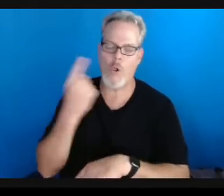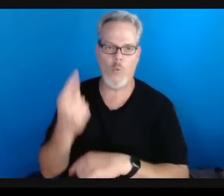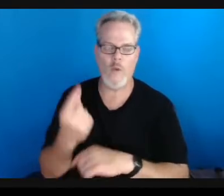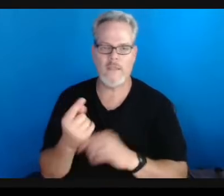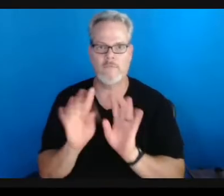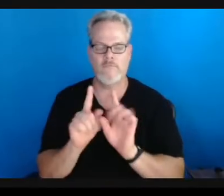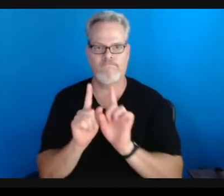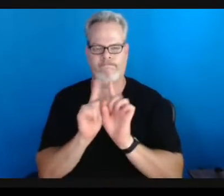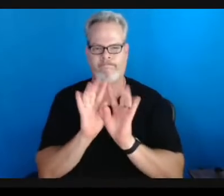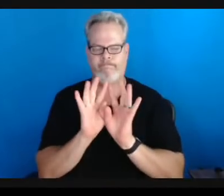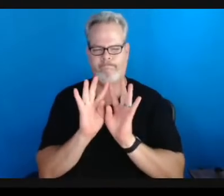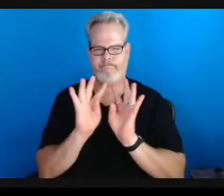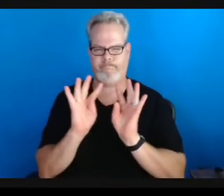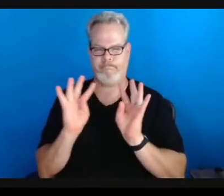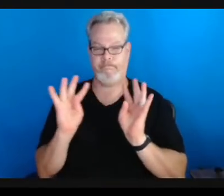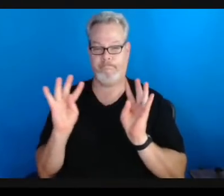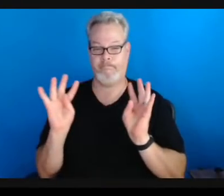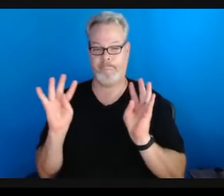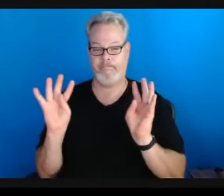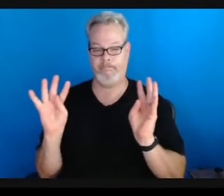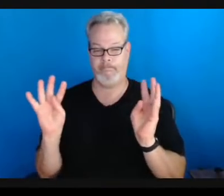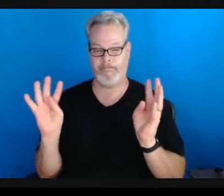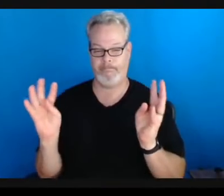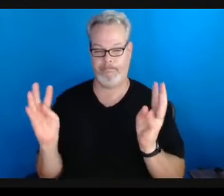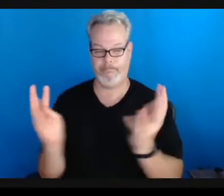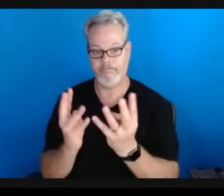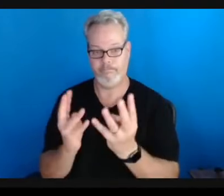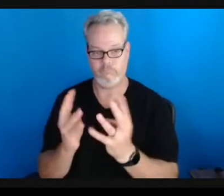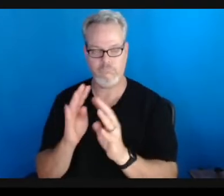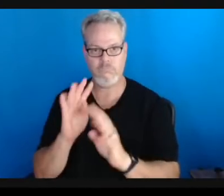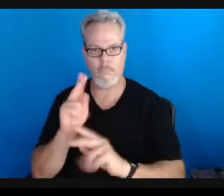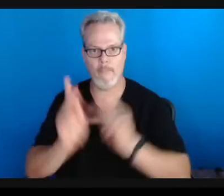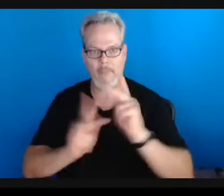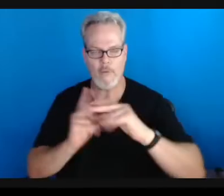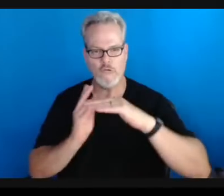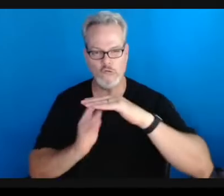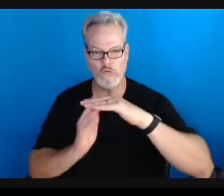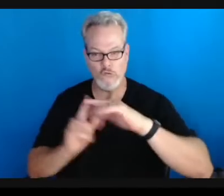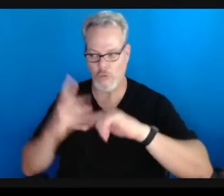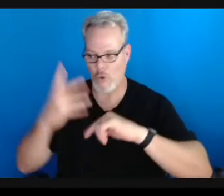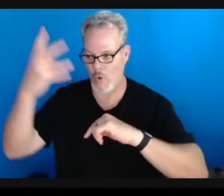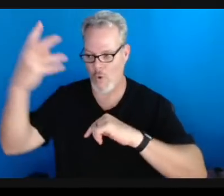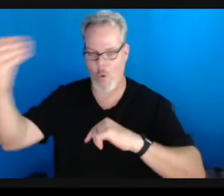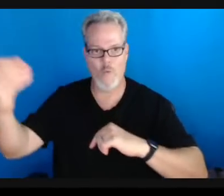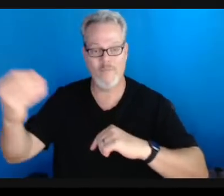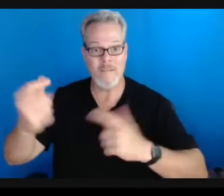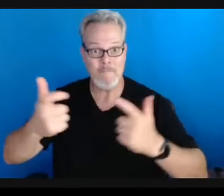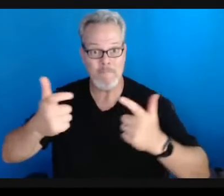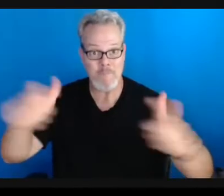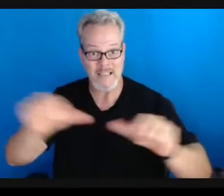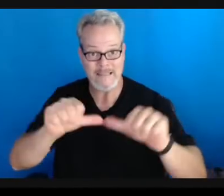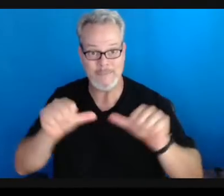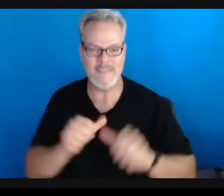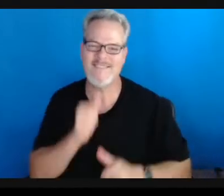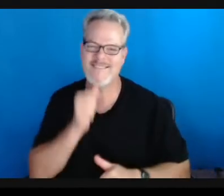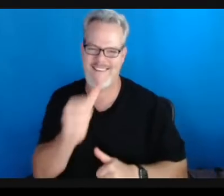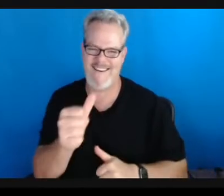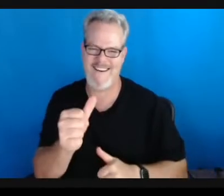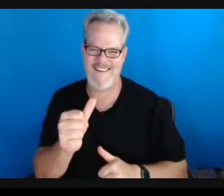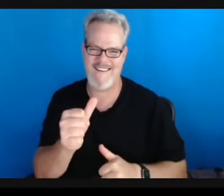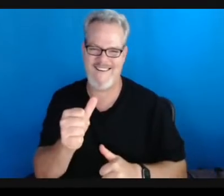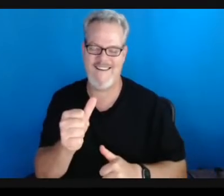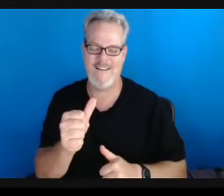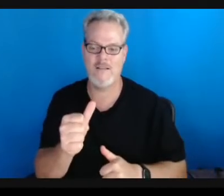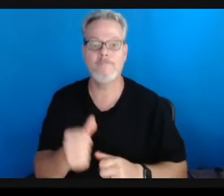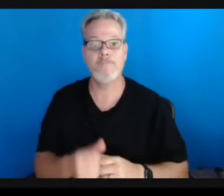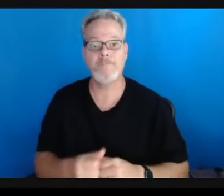shoulder. It is always packed, partly because it's not as big as the auditorium and up at the park,